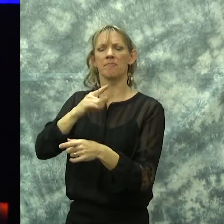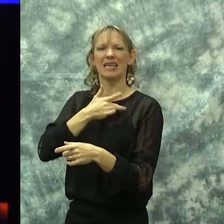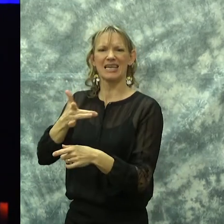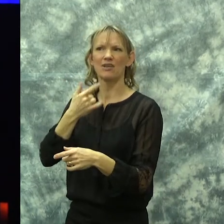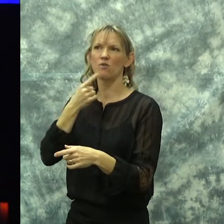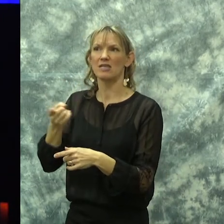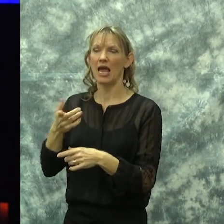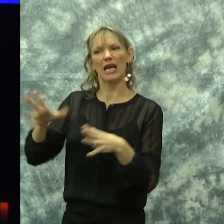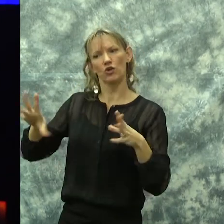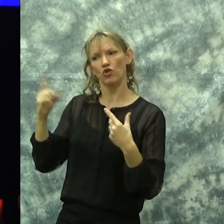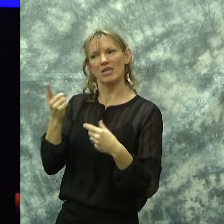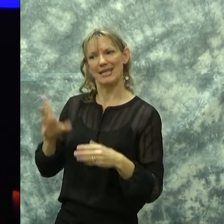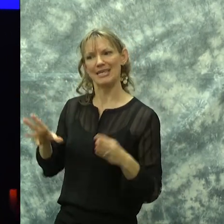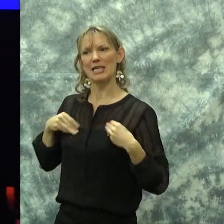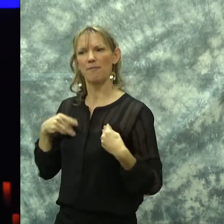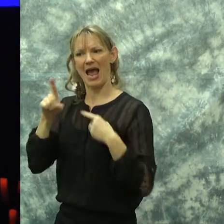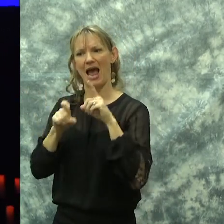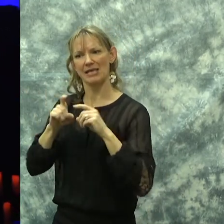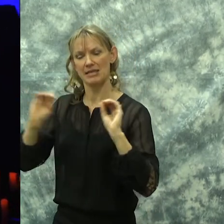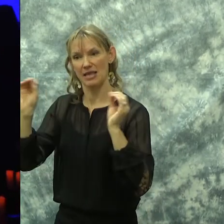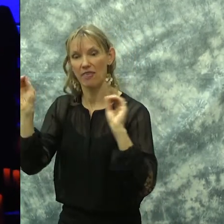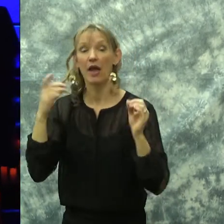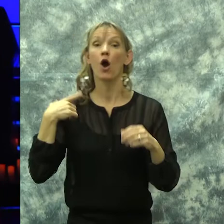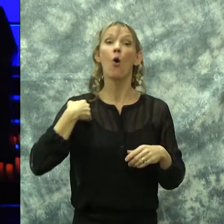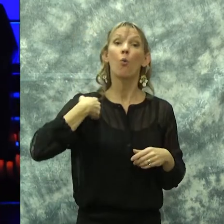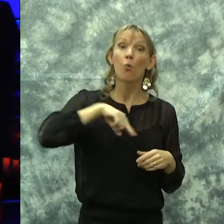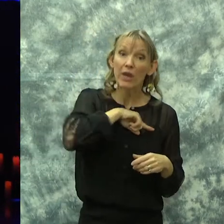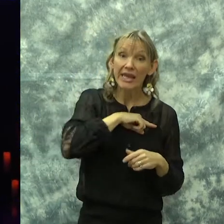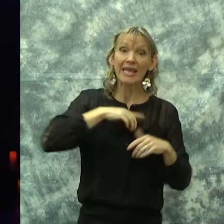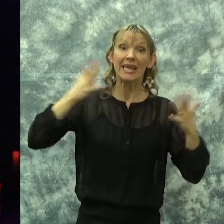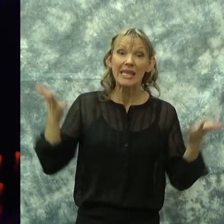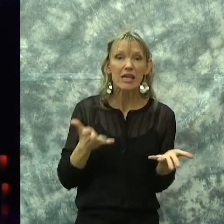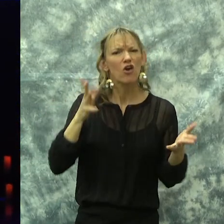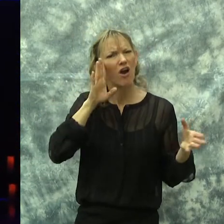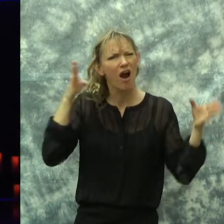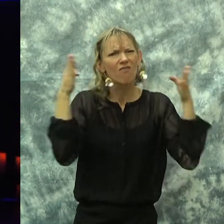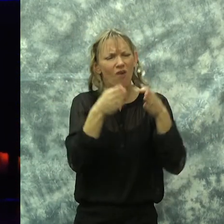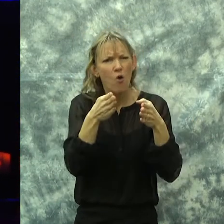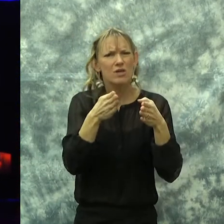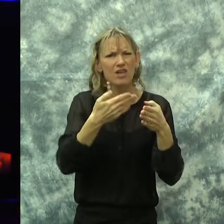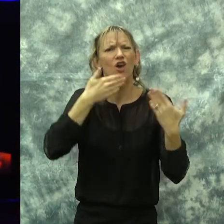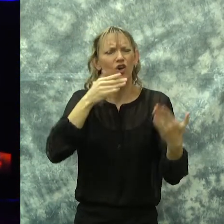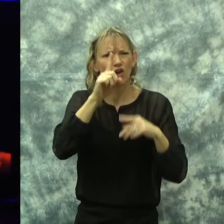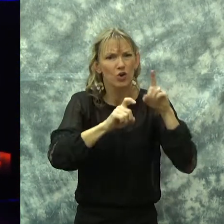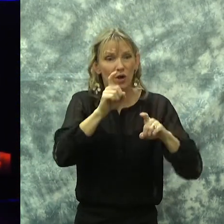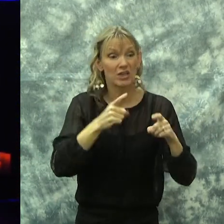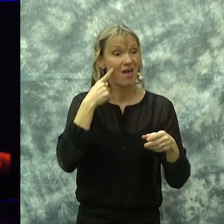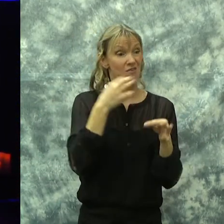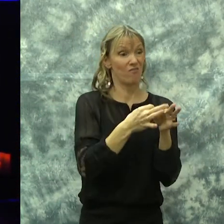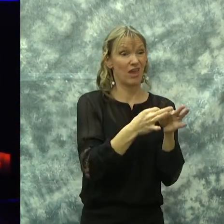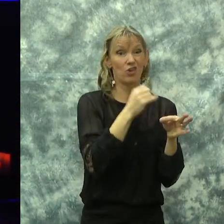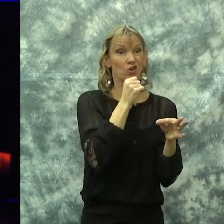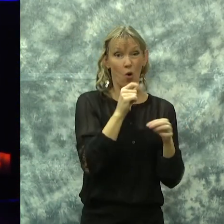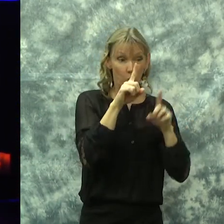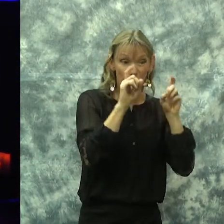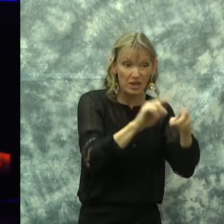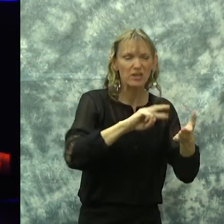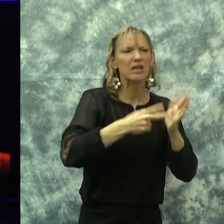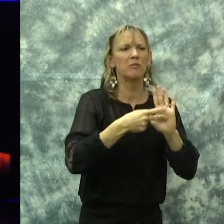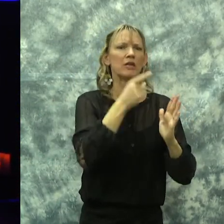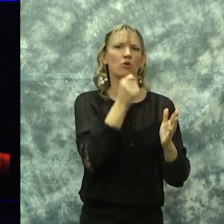ask any questions. We're all about good questions, and the faith that doesn't question, we believe, doesn't